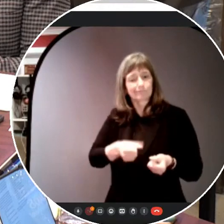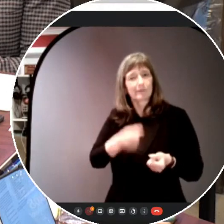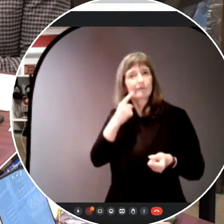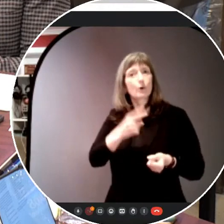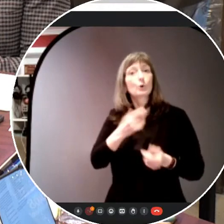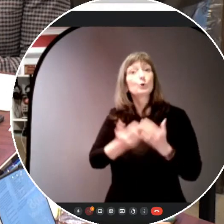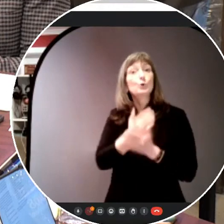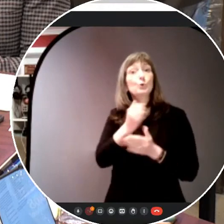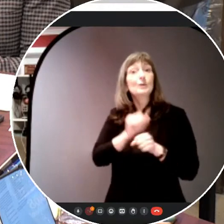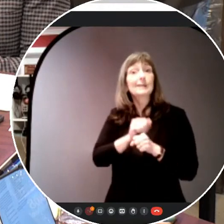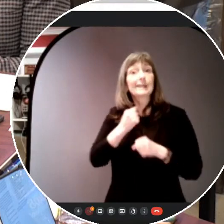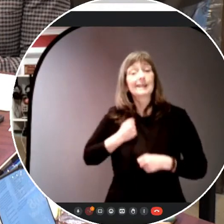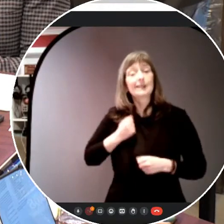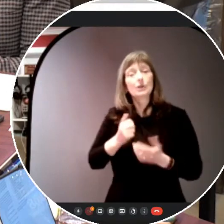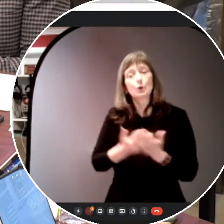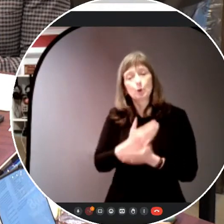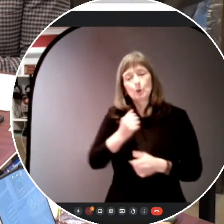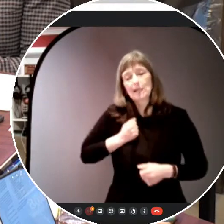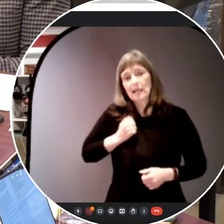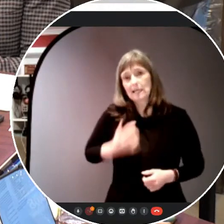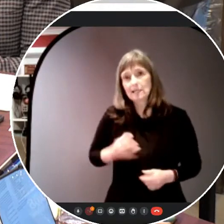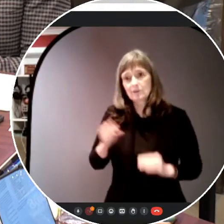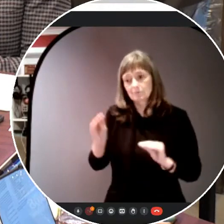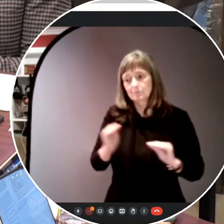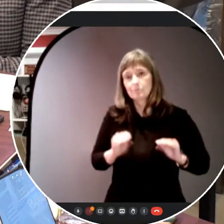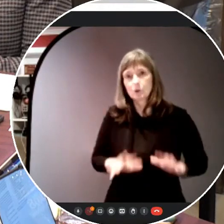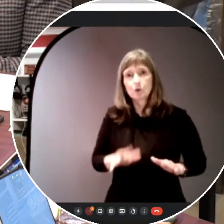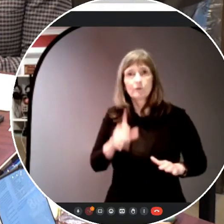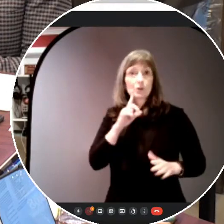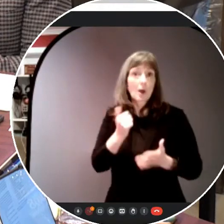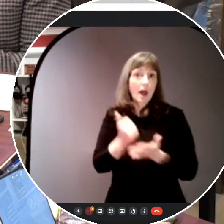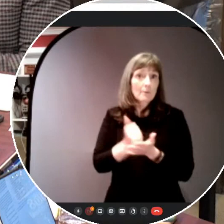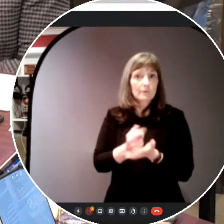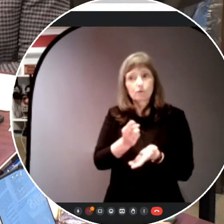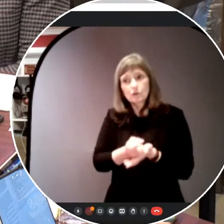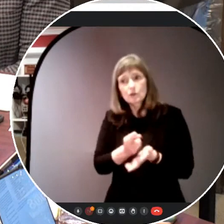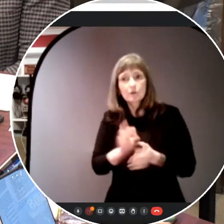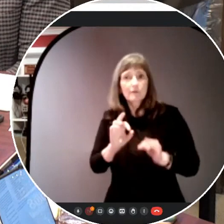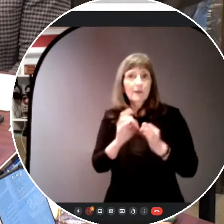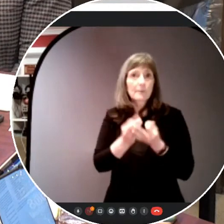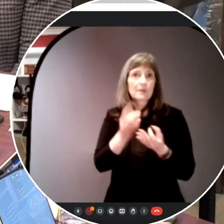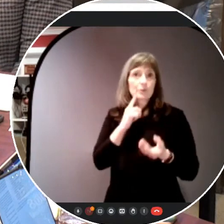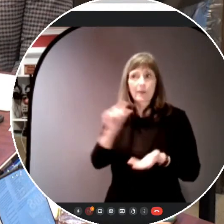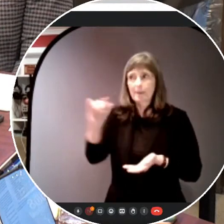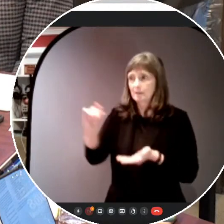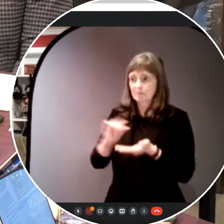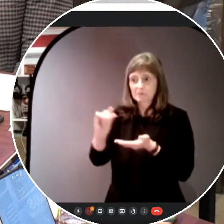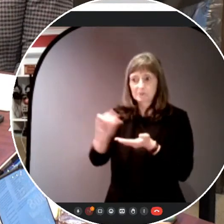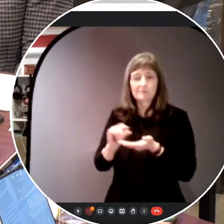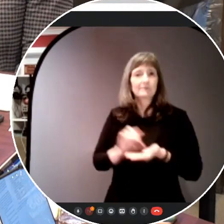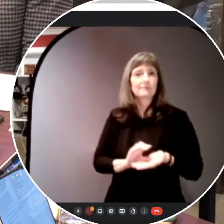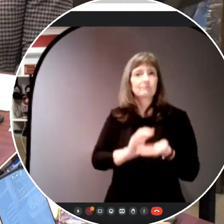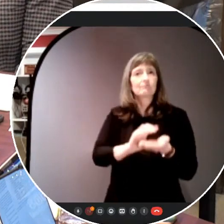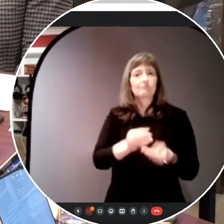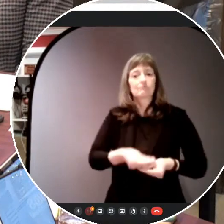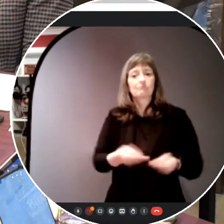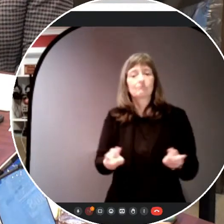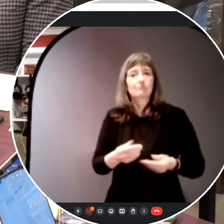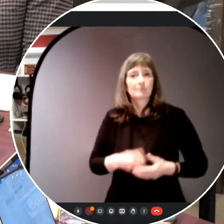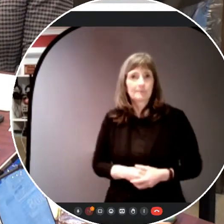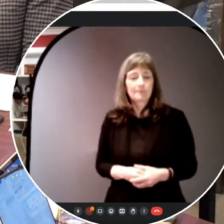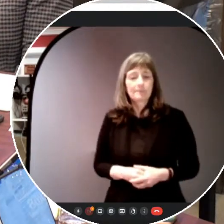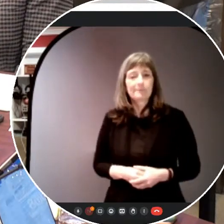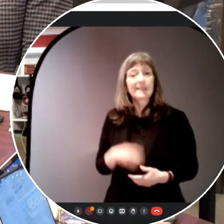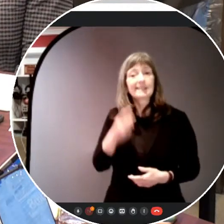resourcing or any needs that some of these particular families may need. So in January,